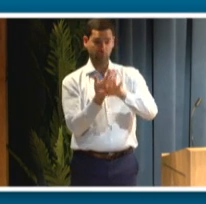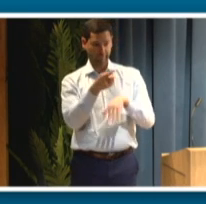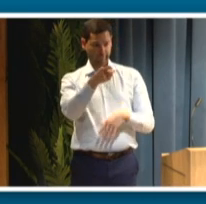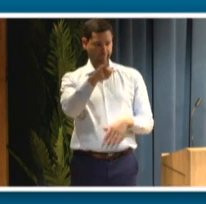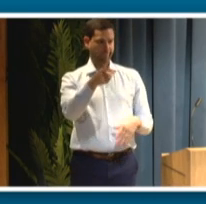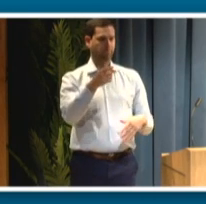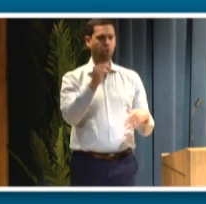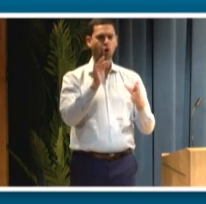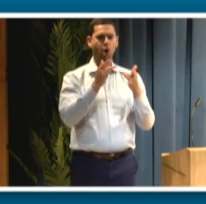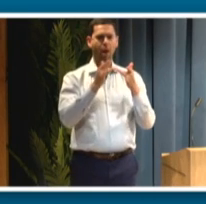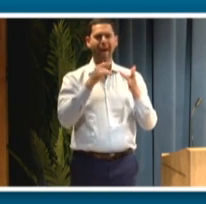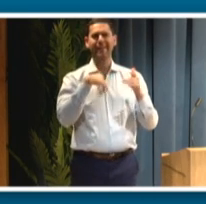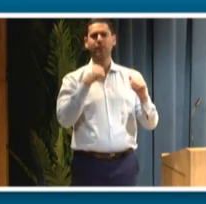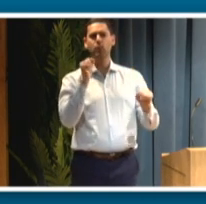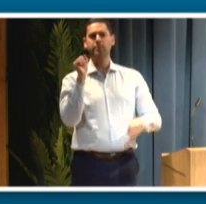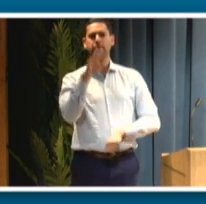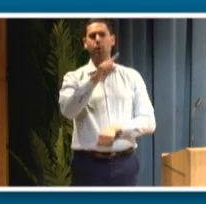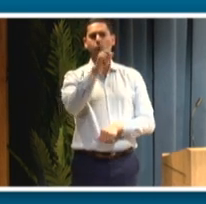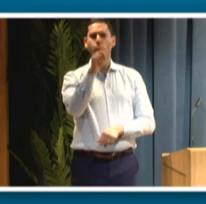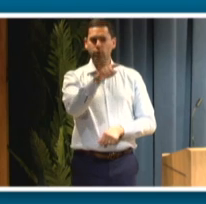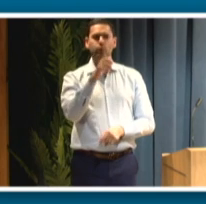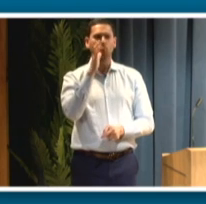we'll make sure to bring your voice into the room. So